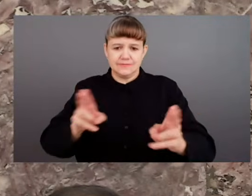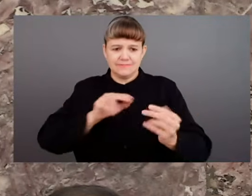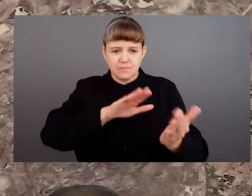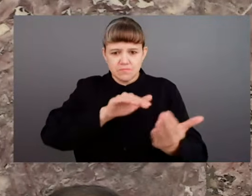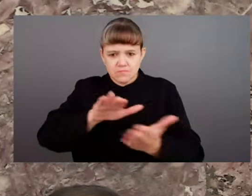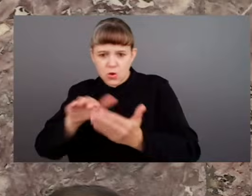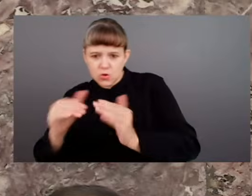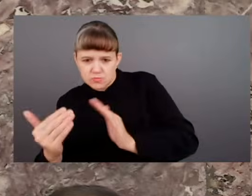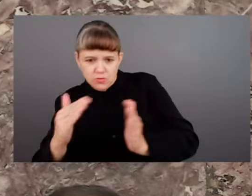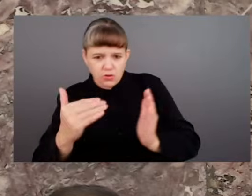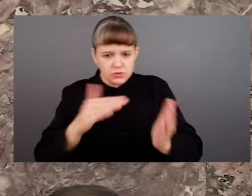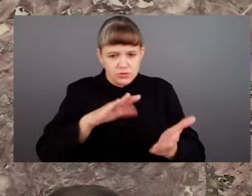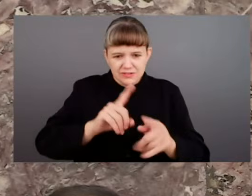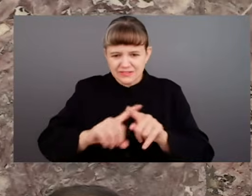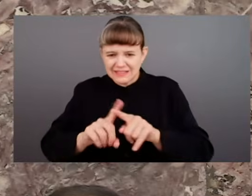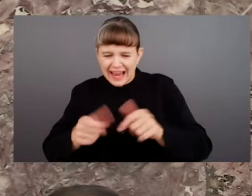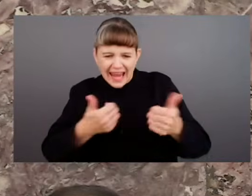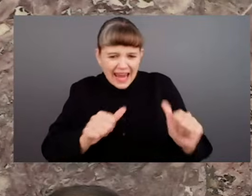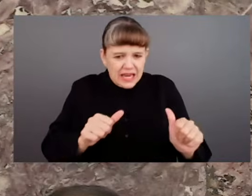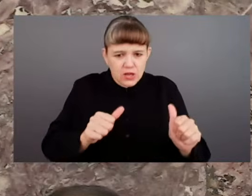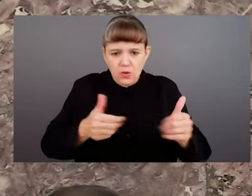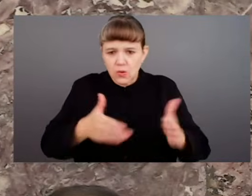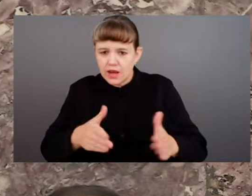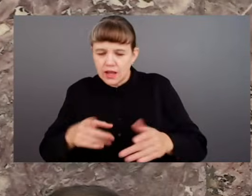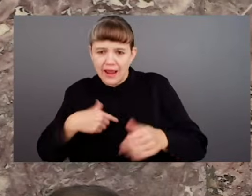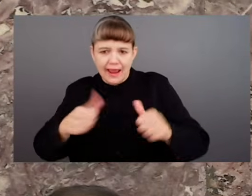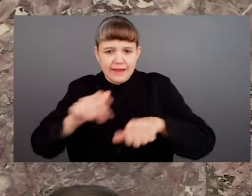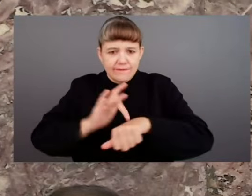hand. Mr. Speaker, we saw during